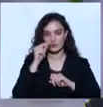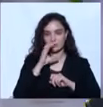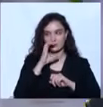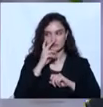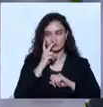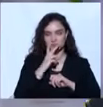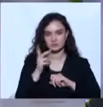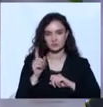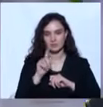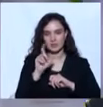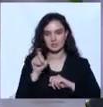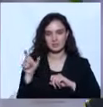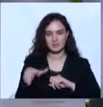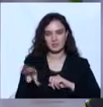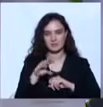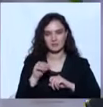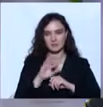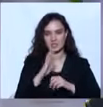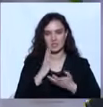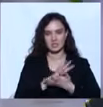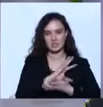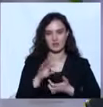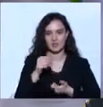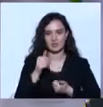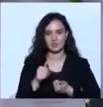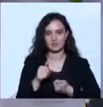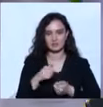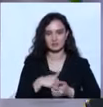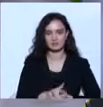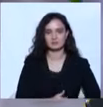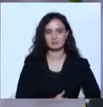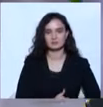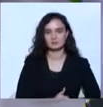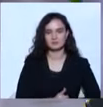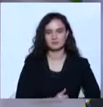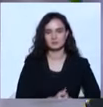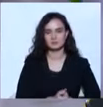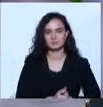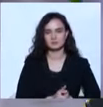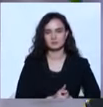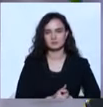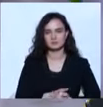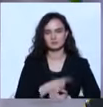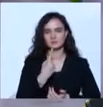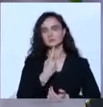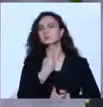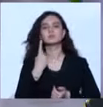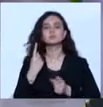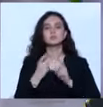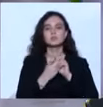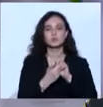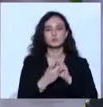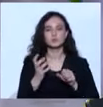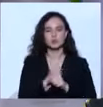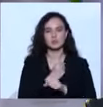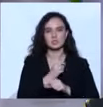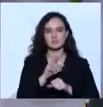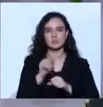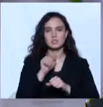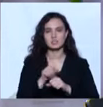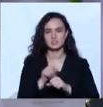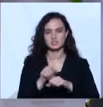not all humans are good. Even though White Fang wins all but one of the fights, He